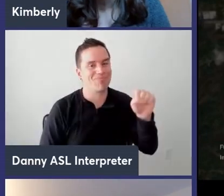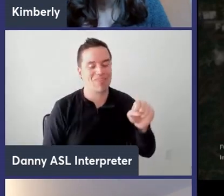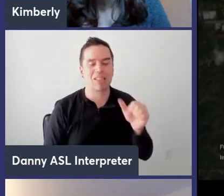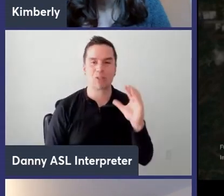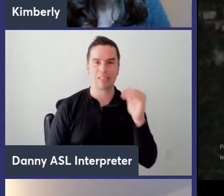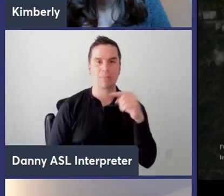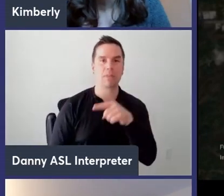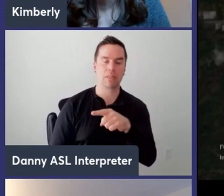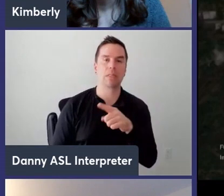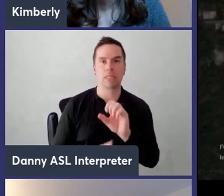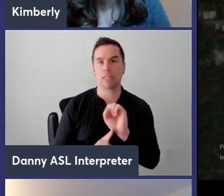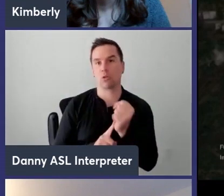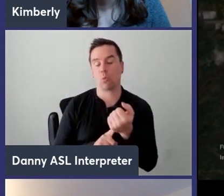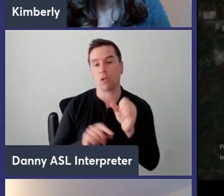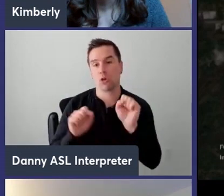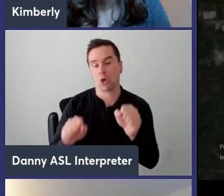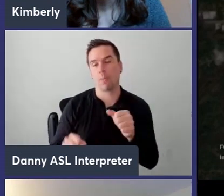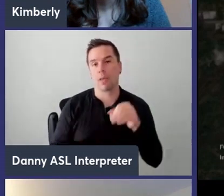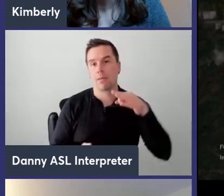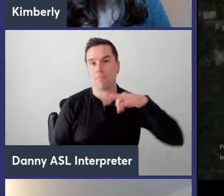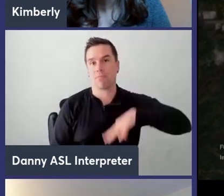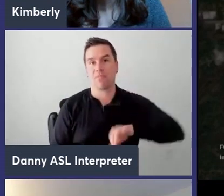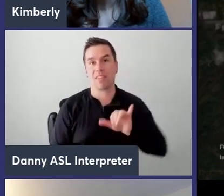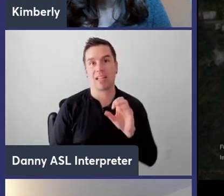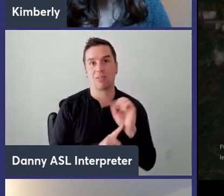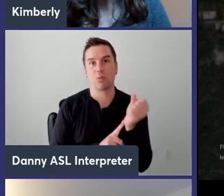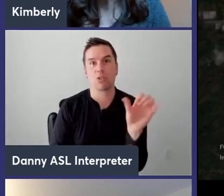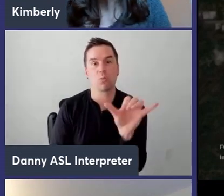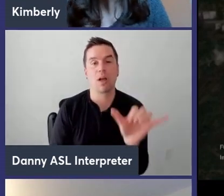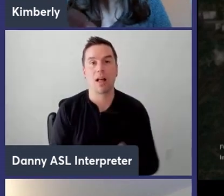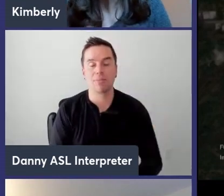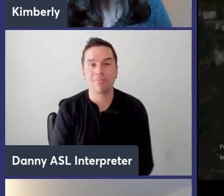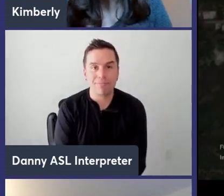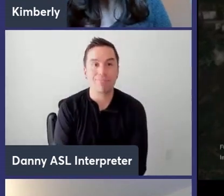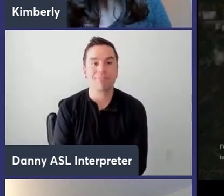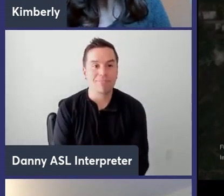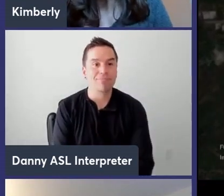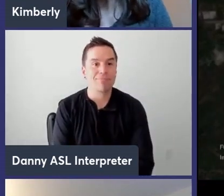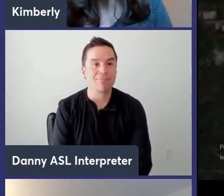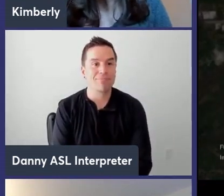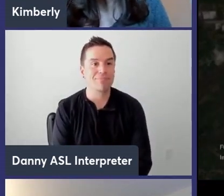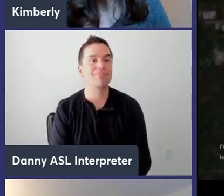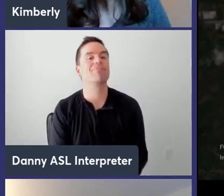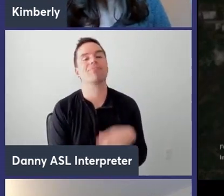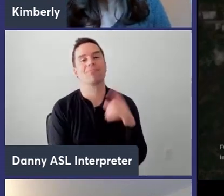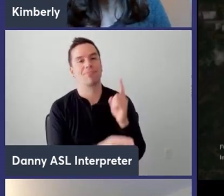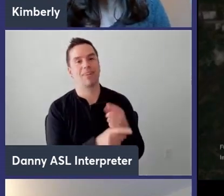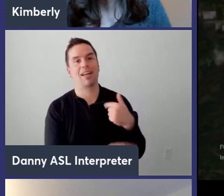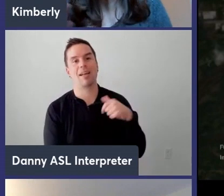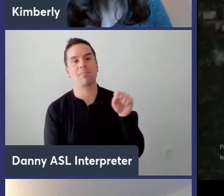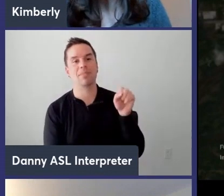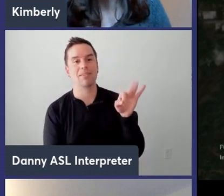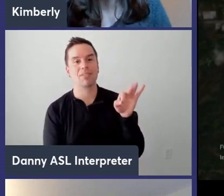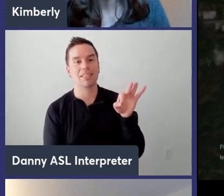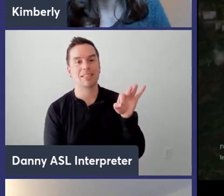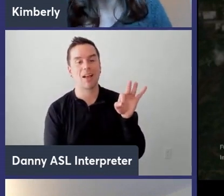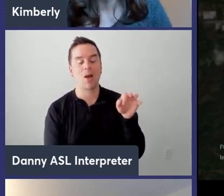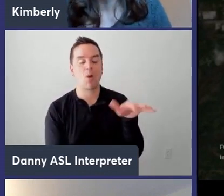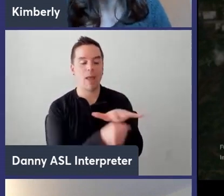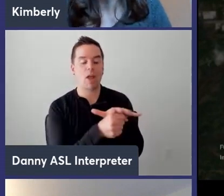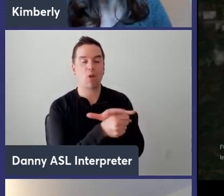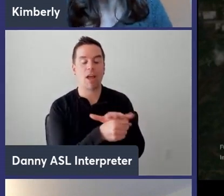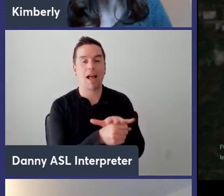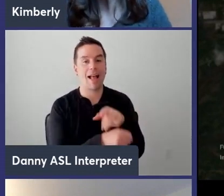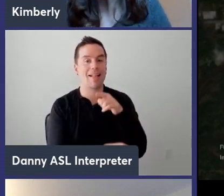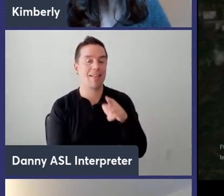hurricanes, or the aftermath of the hurricane, rather. Yes, and I'm in the San Francisco Bay Area, and it would be very timely right now with all